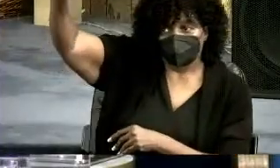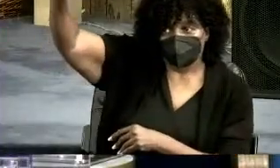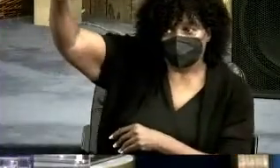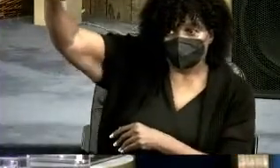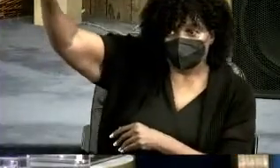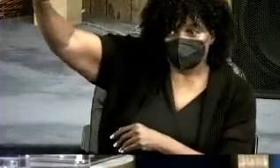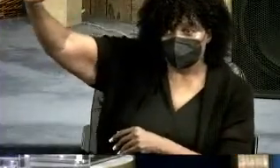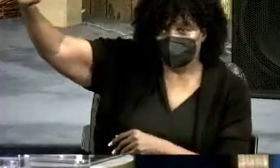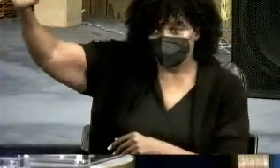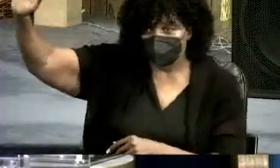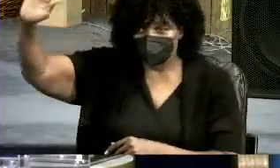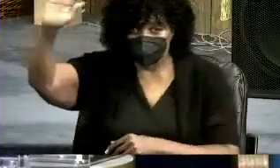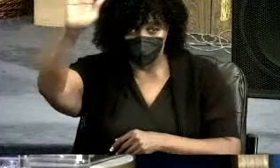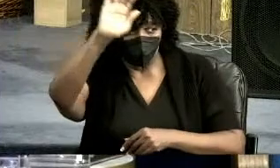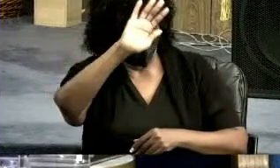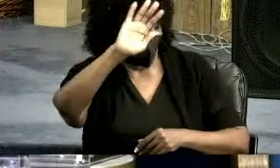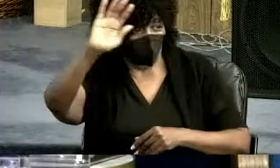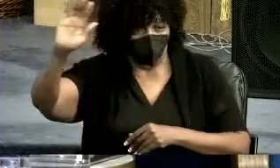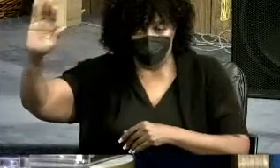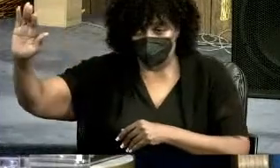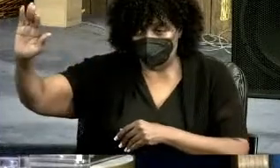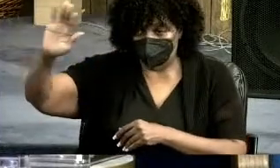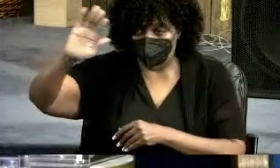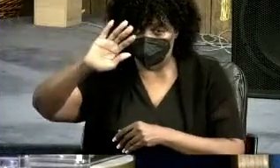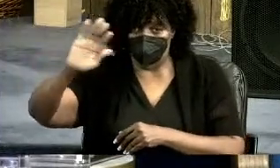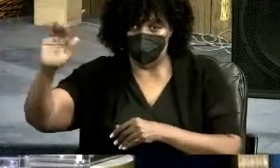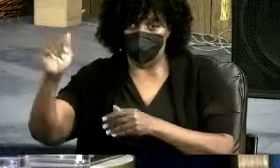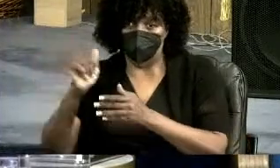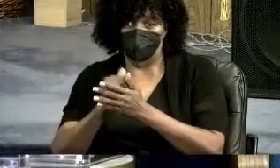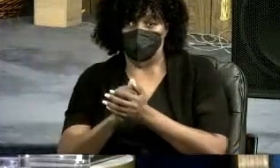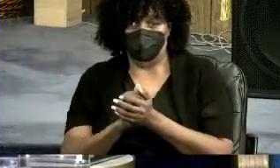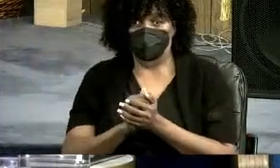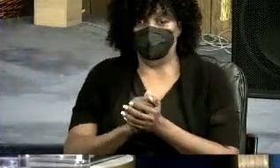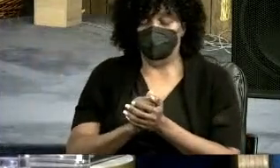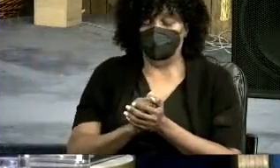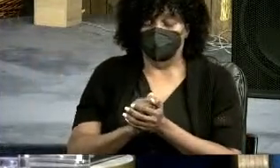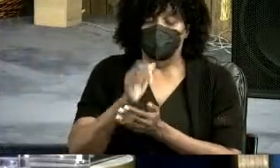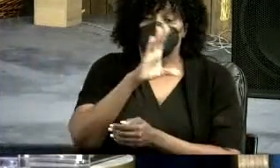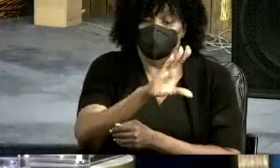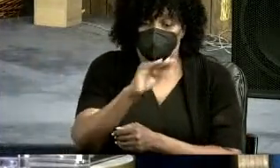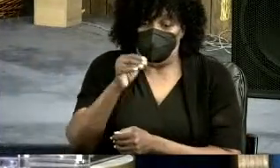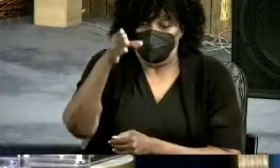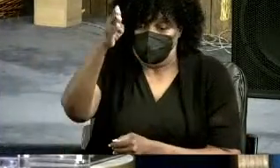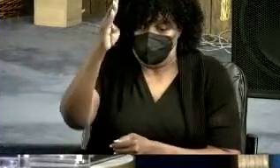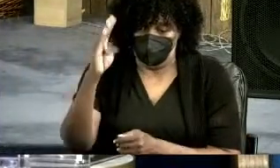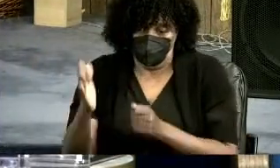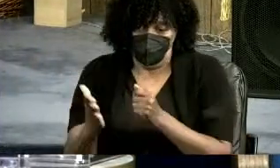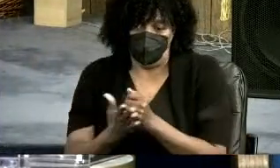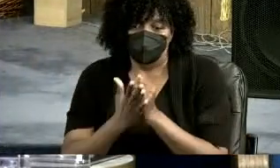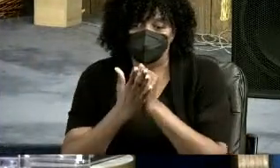seen you through. And so he has seen them through, Emmanuel. He's going to see you